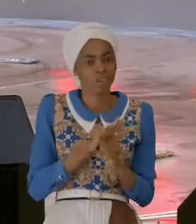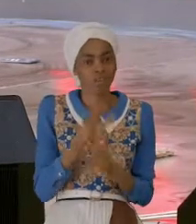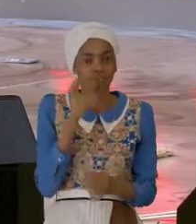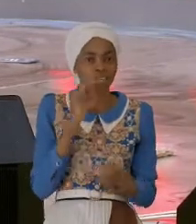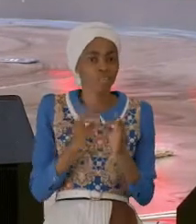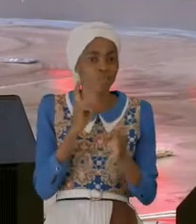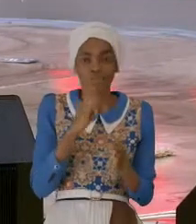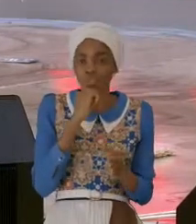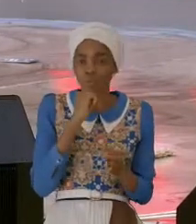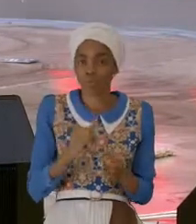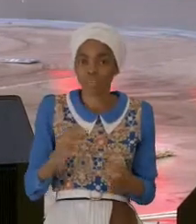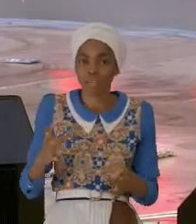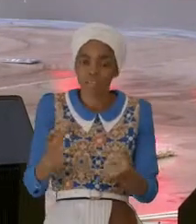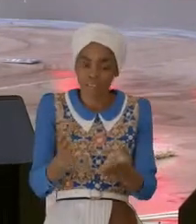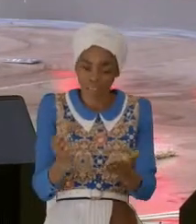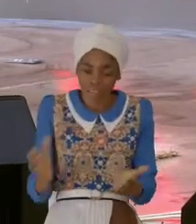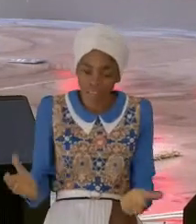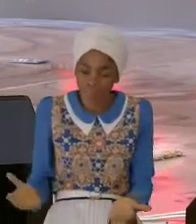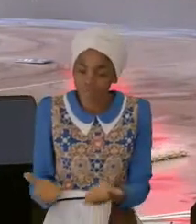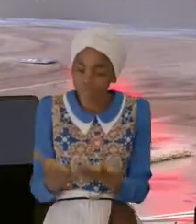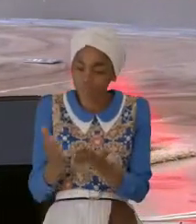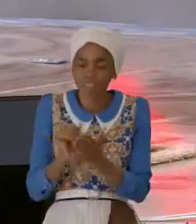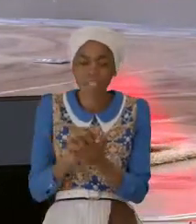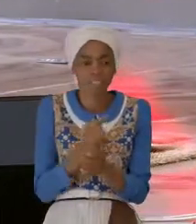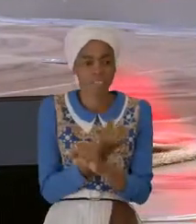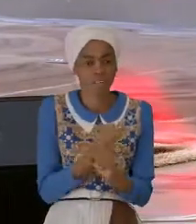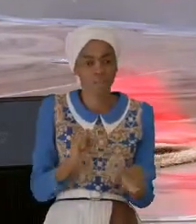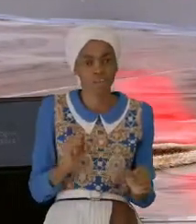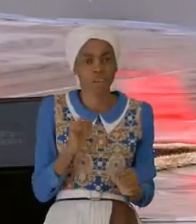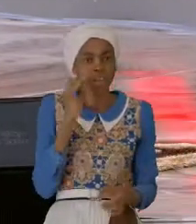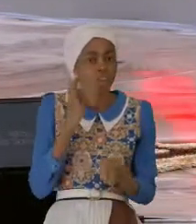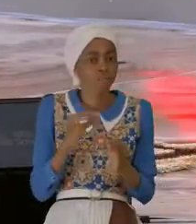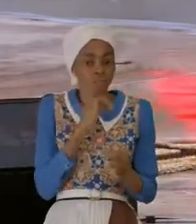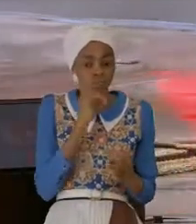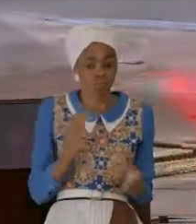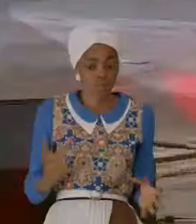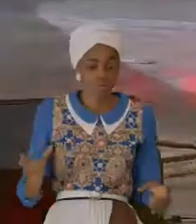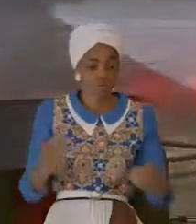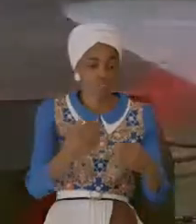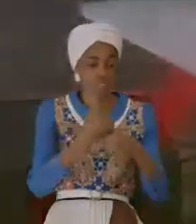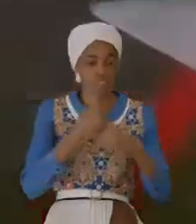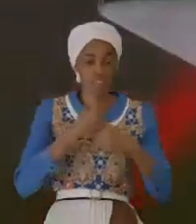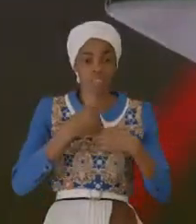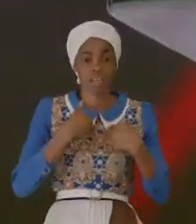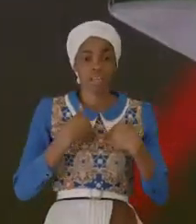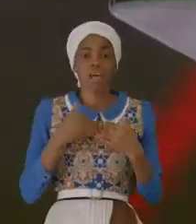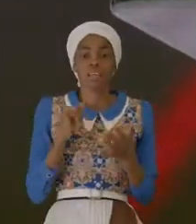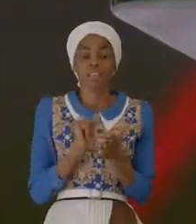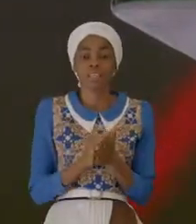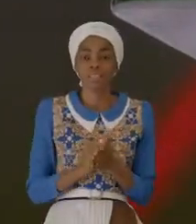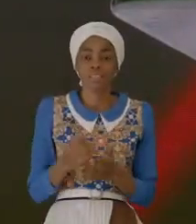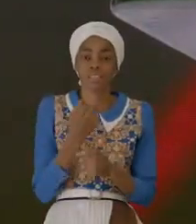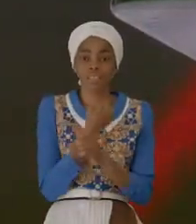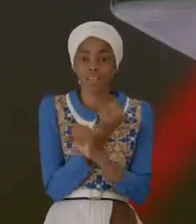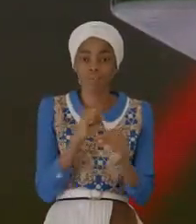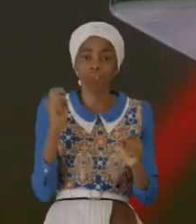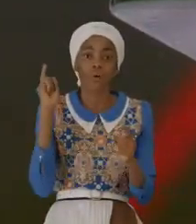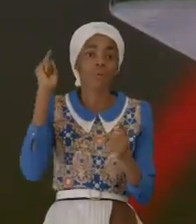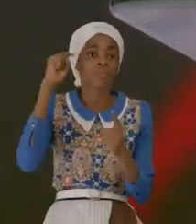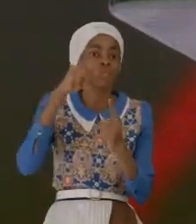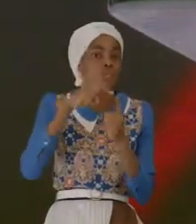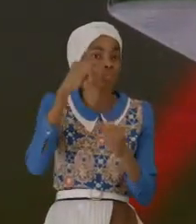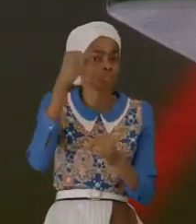carry that salvation if you don't possess that salvation to the very end of the